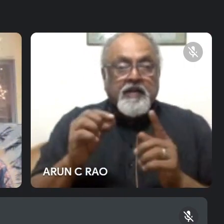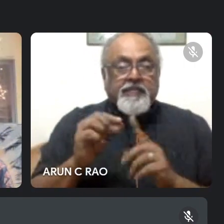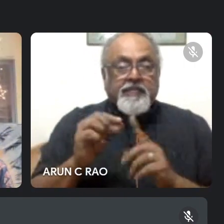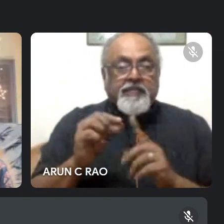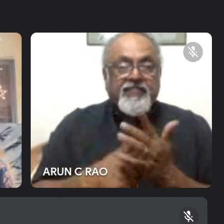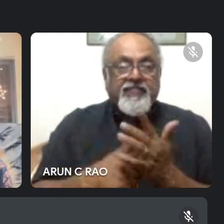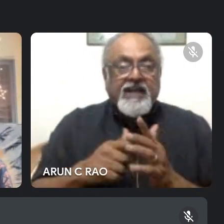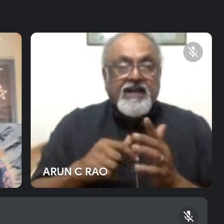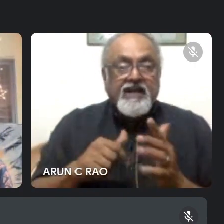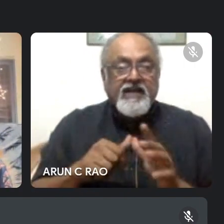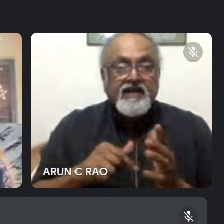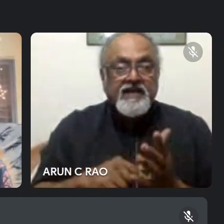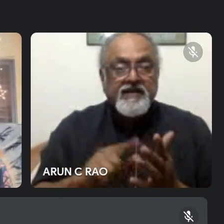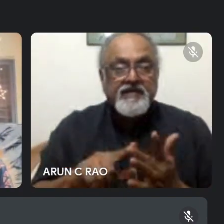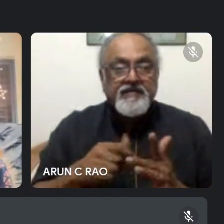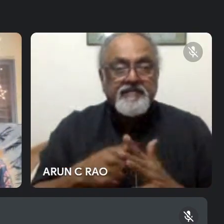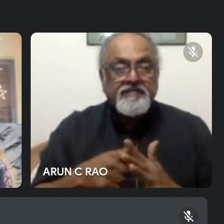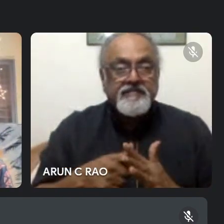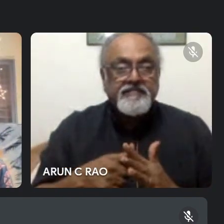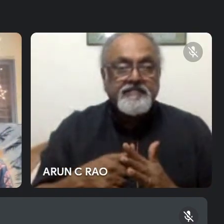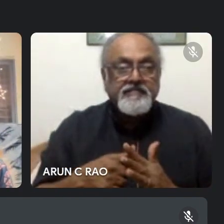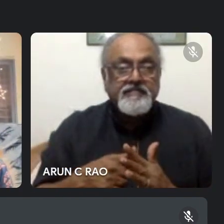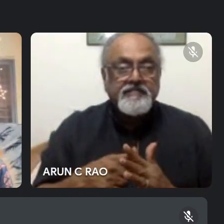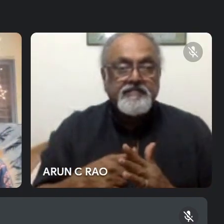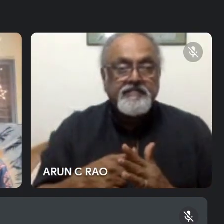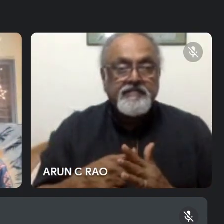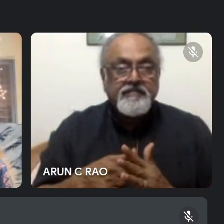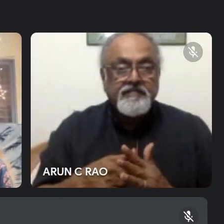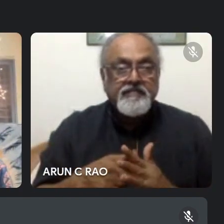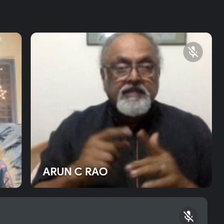yeah. you're able to see.